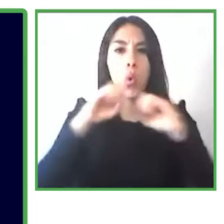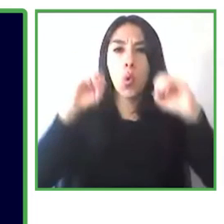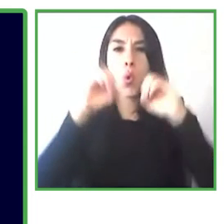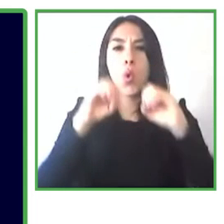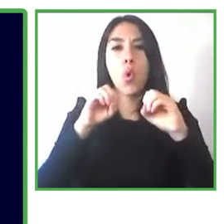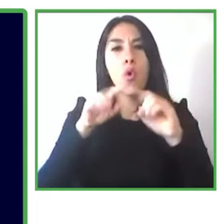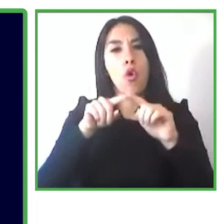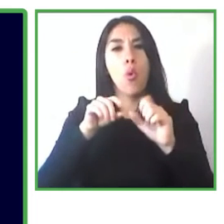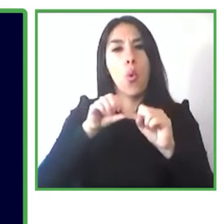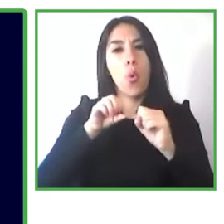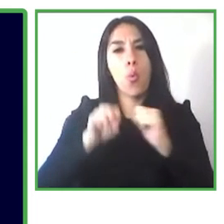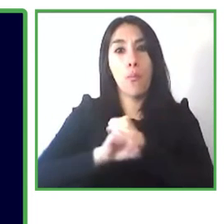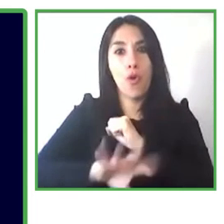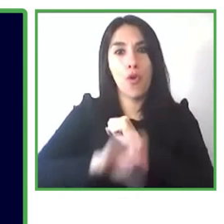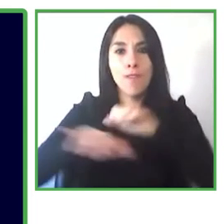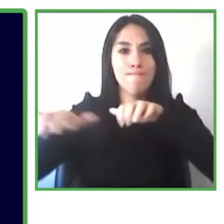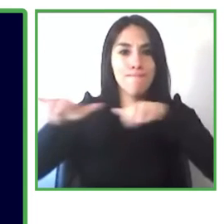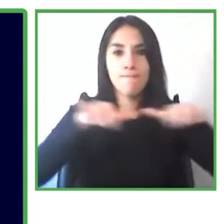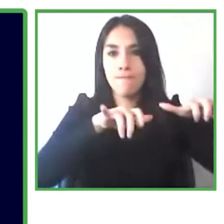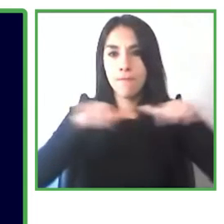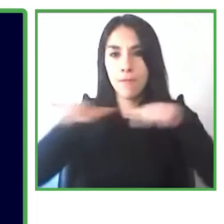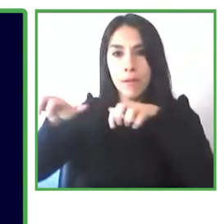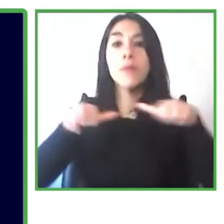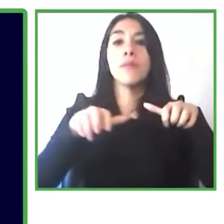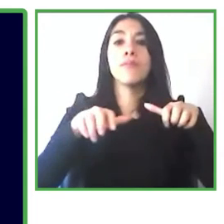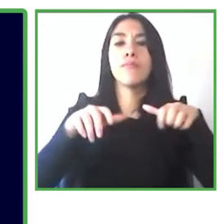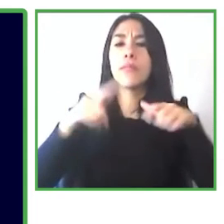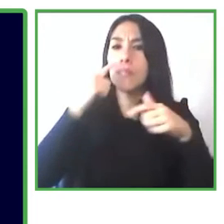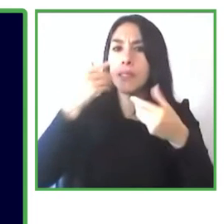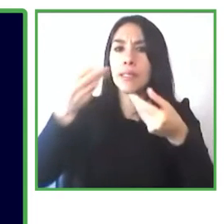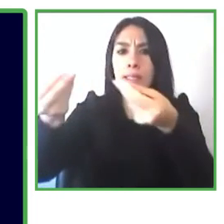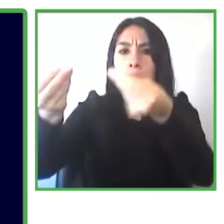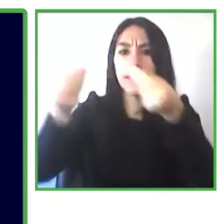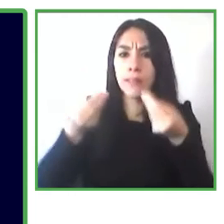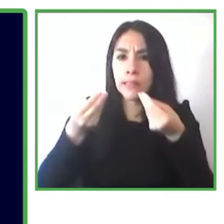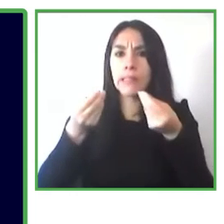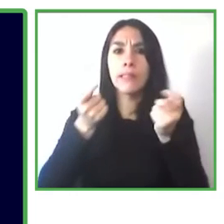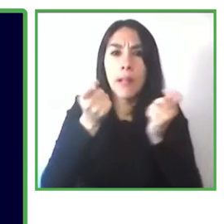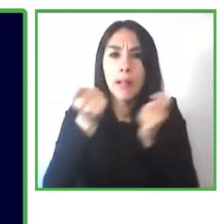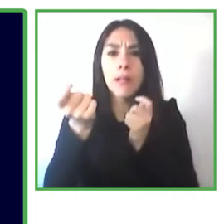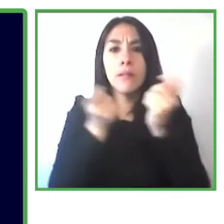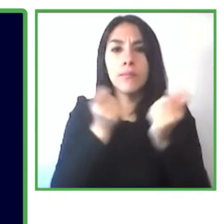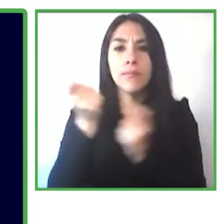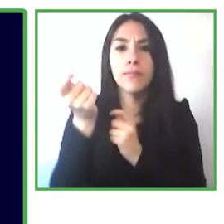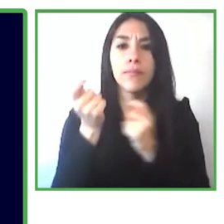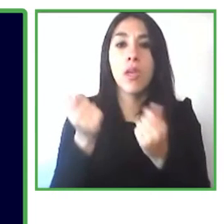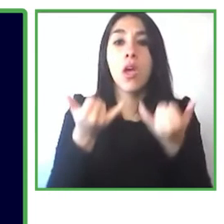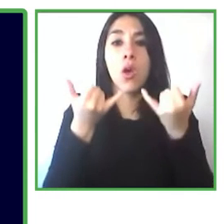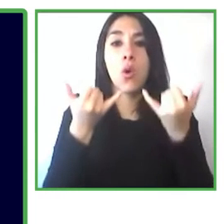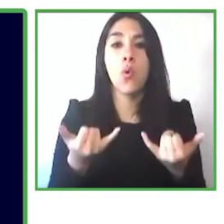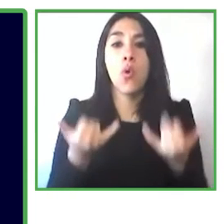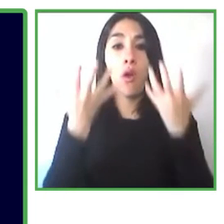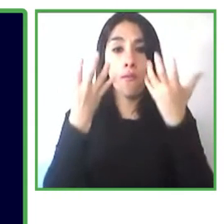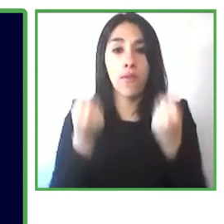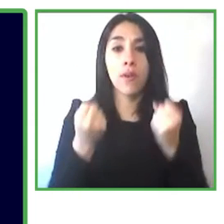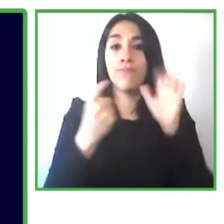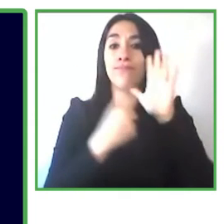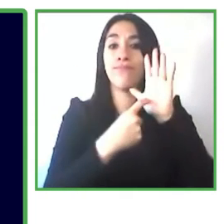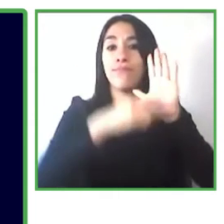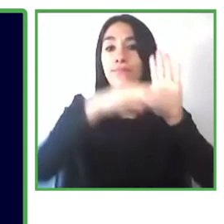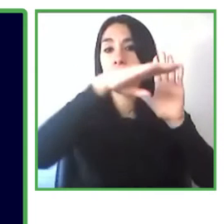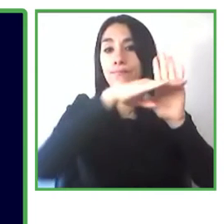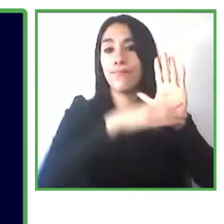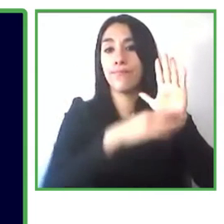investment in reputation or in the economic aspect. From 2013, we have a law of tax